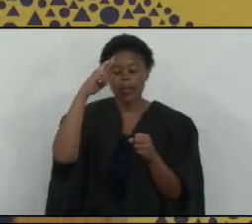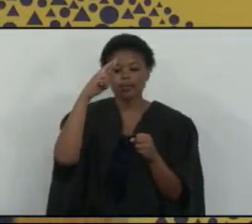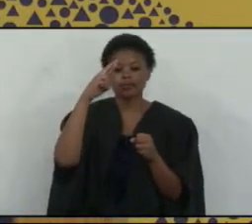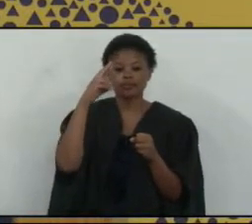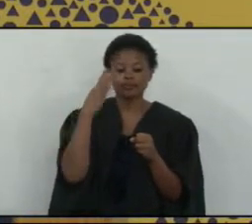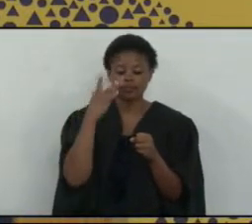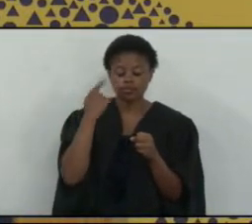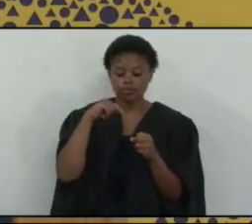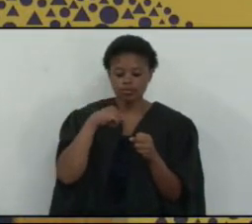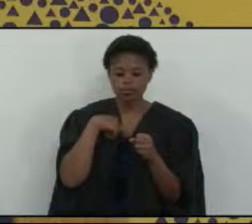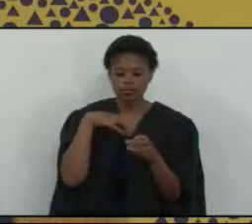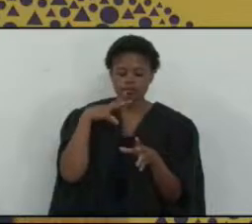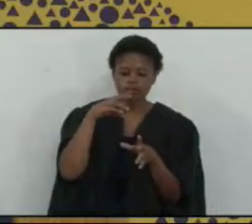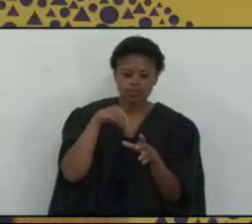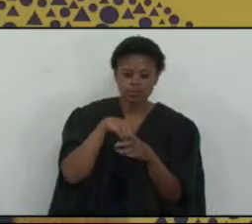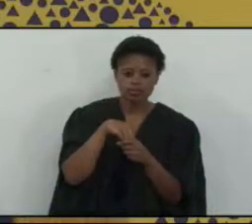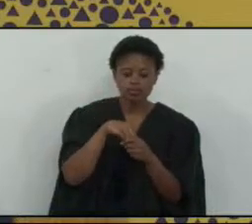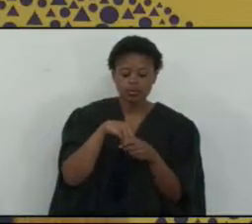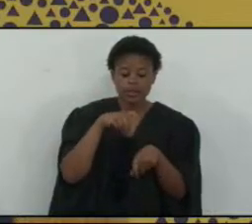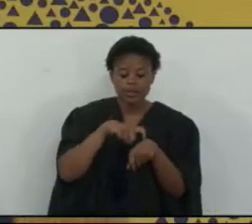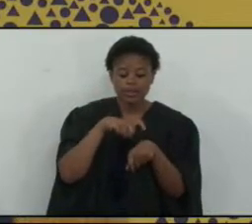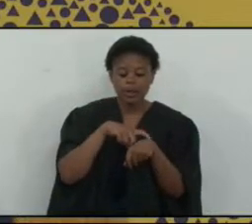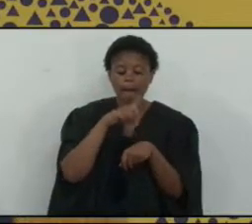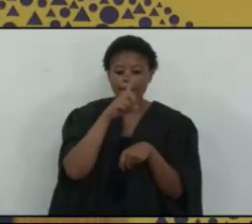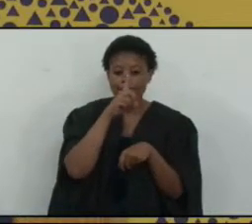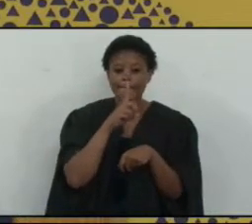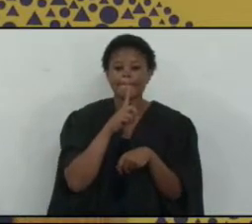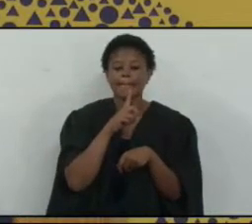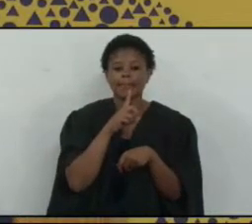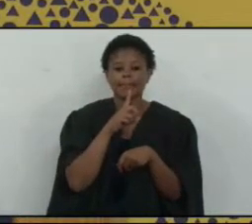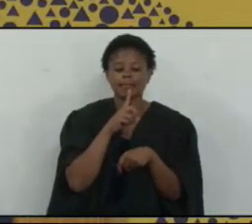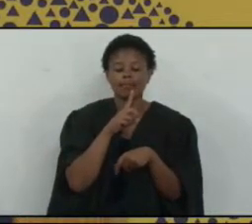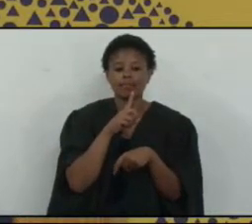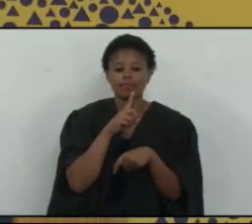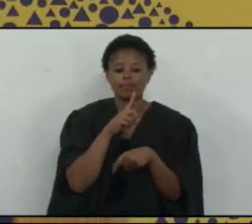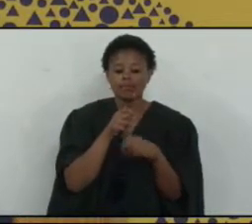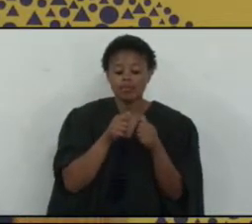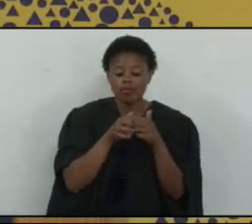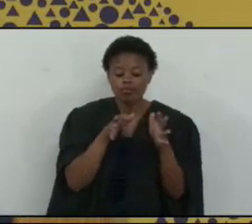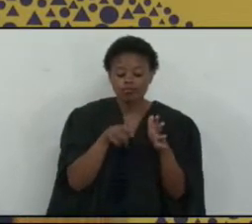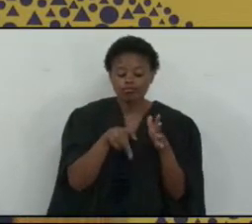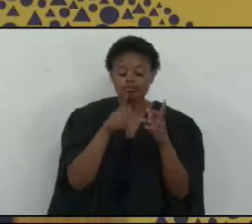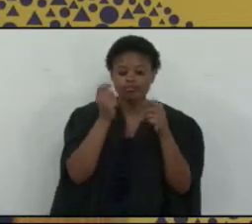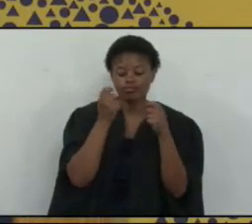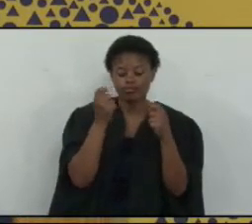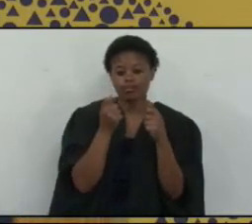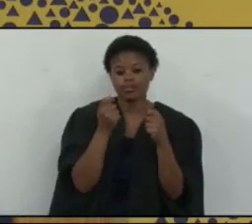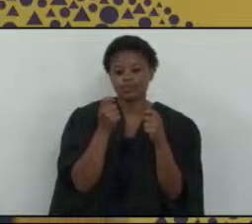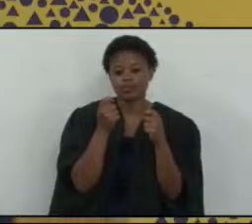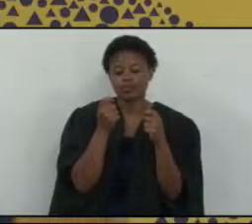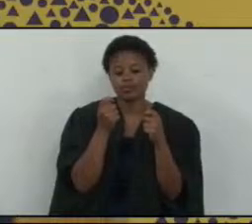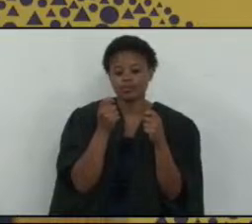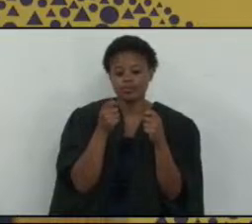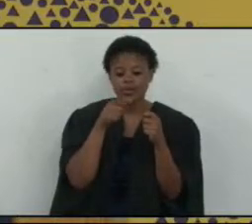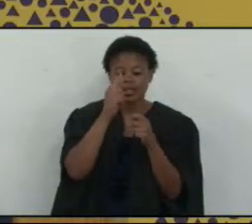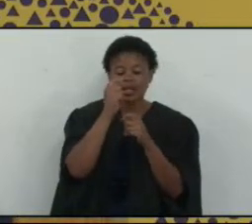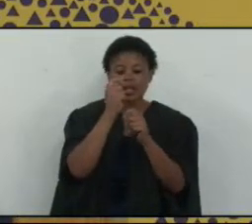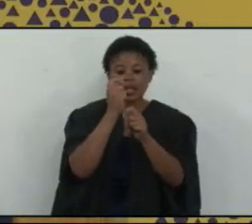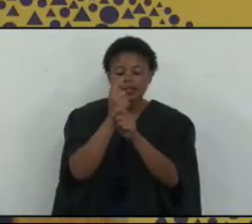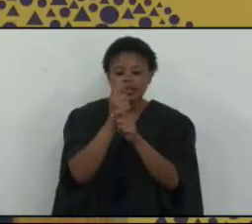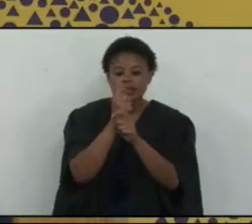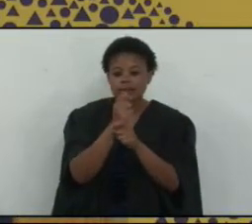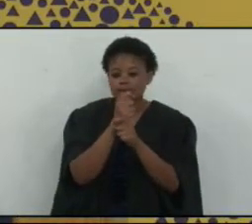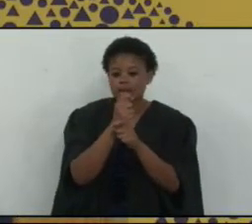when we were required to observe a moment of silence at the beginning of the ceremony. The long-established traditions in the